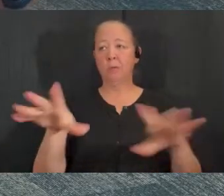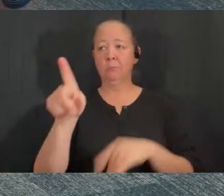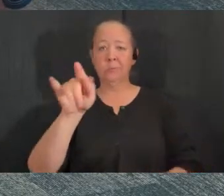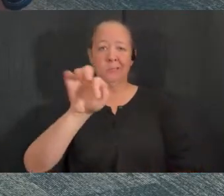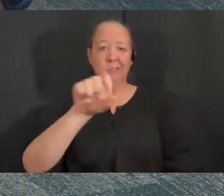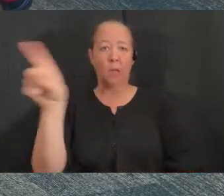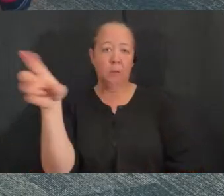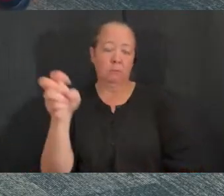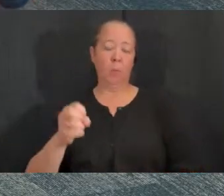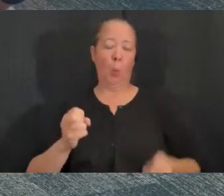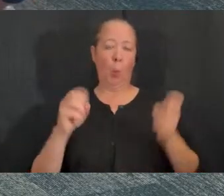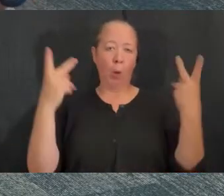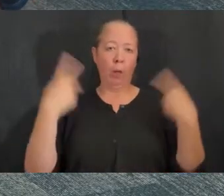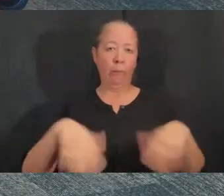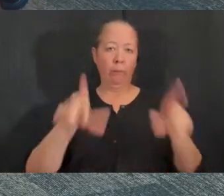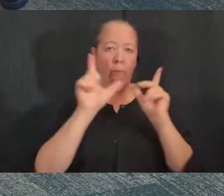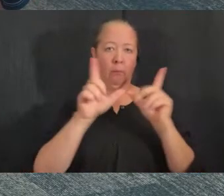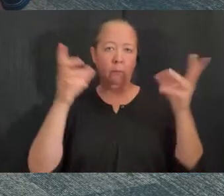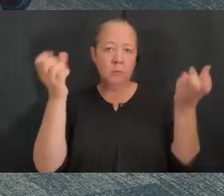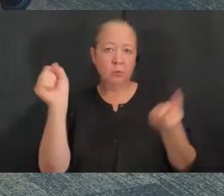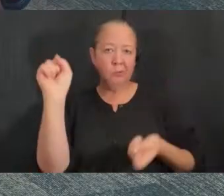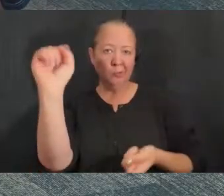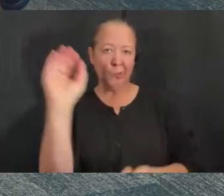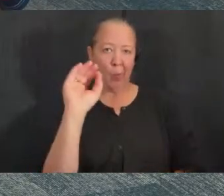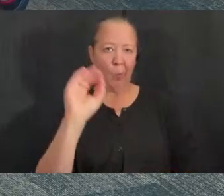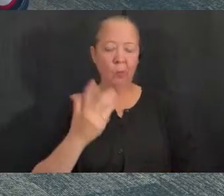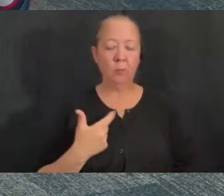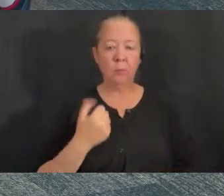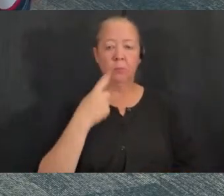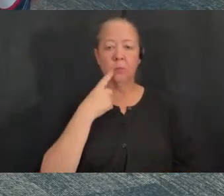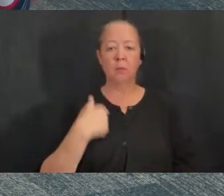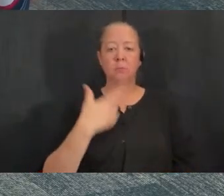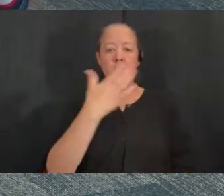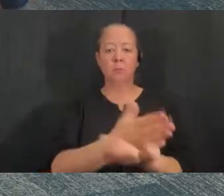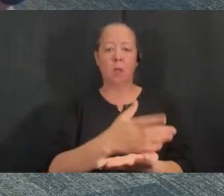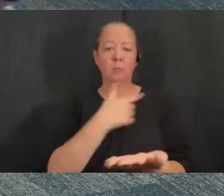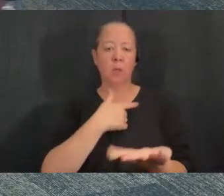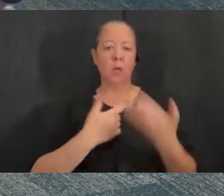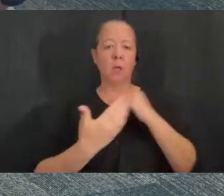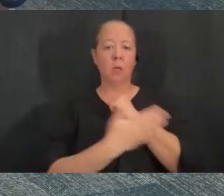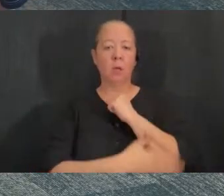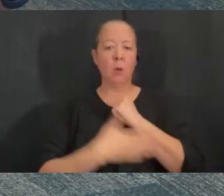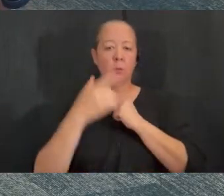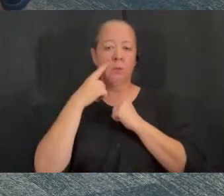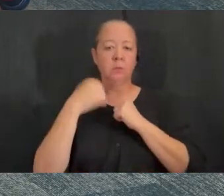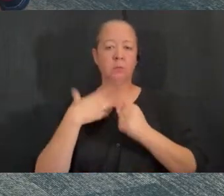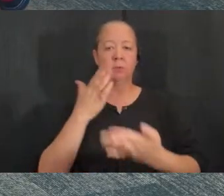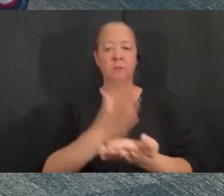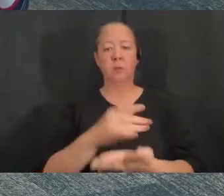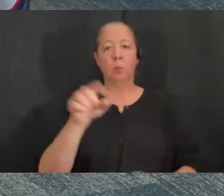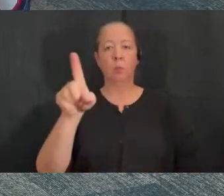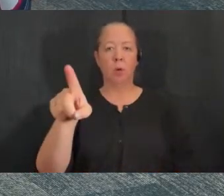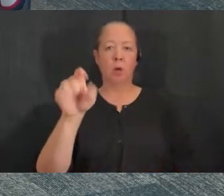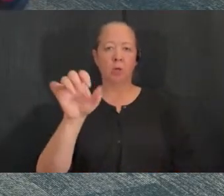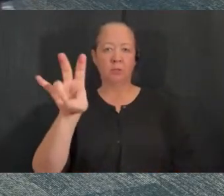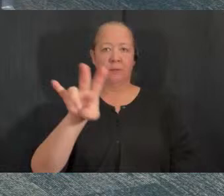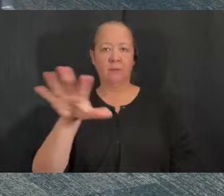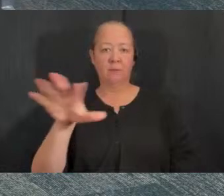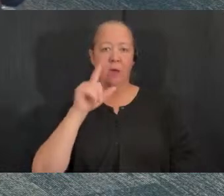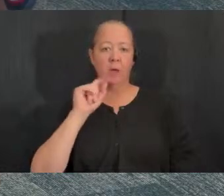county to stop borrowing $175+ million a year. All right, thank you. And live by a